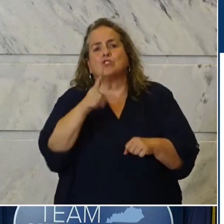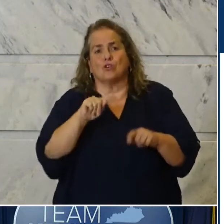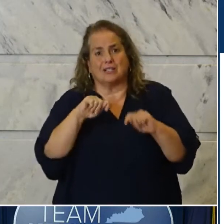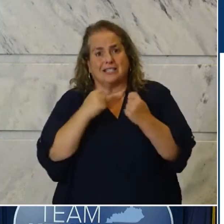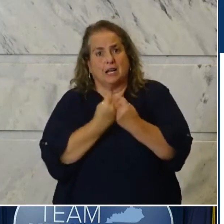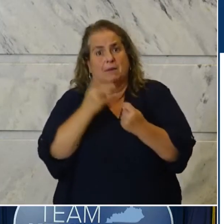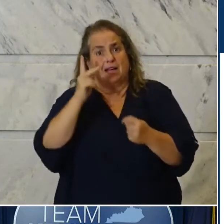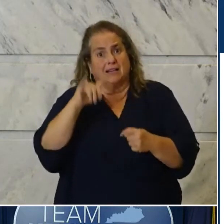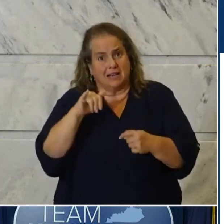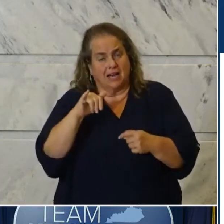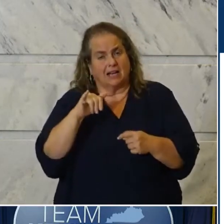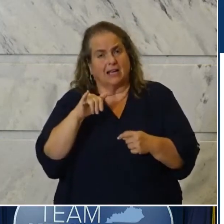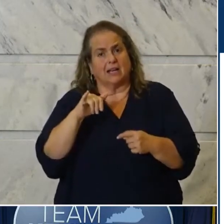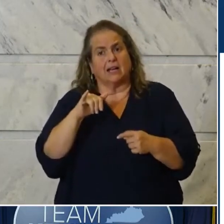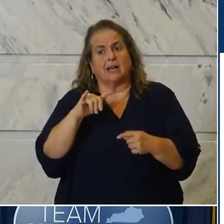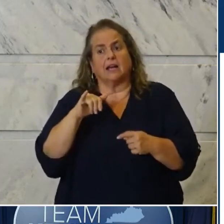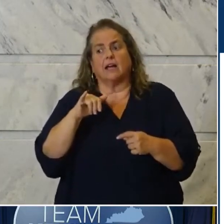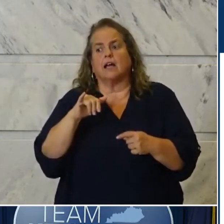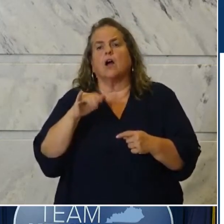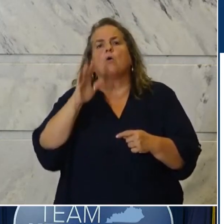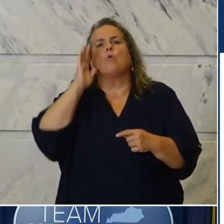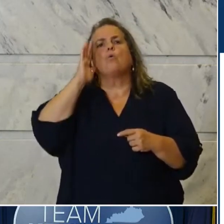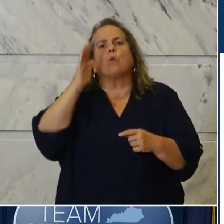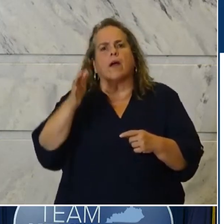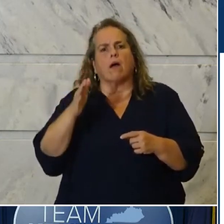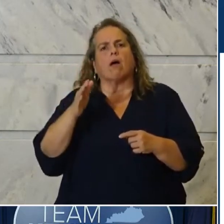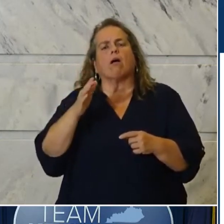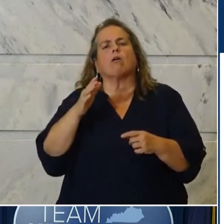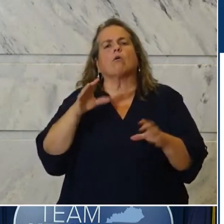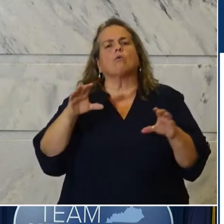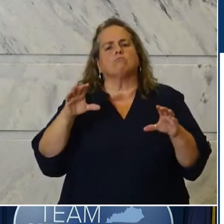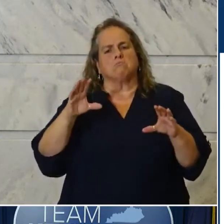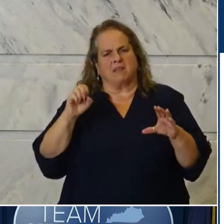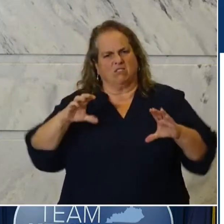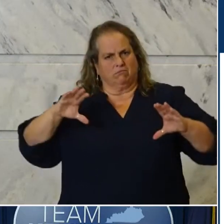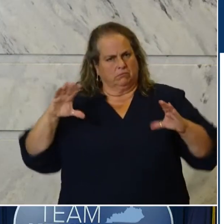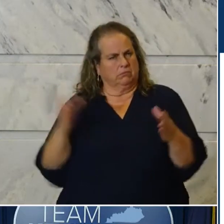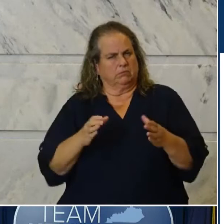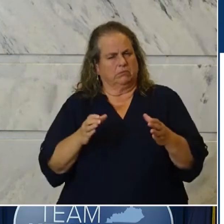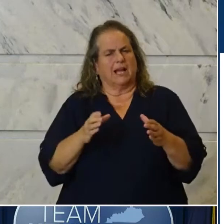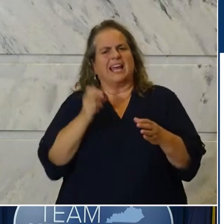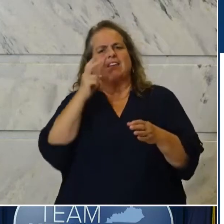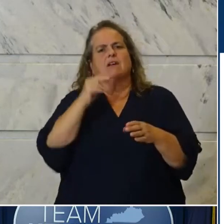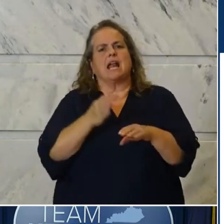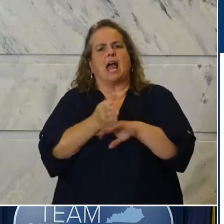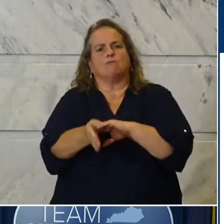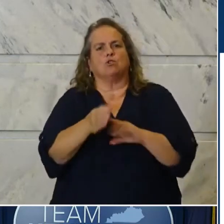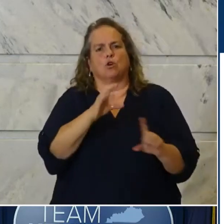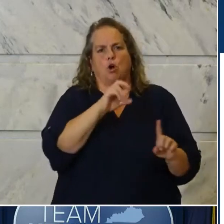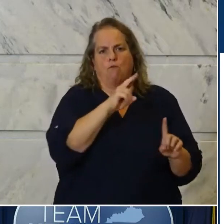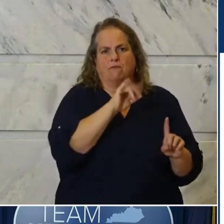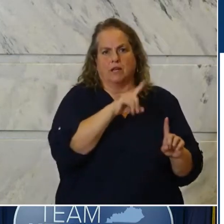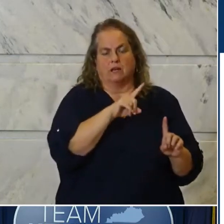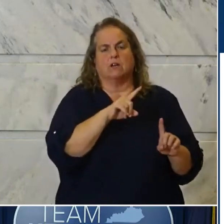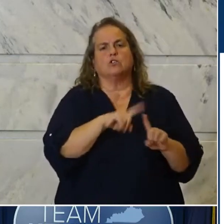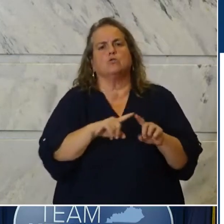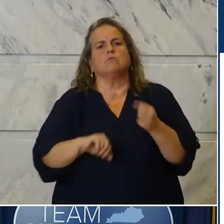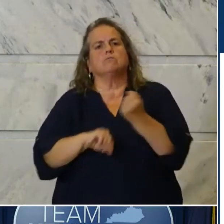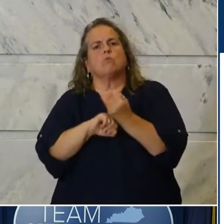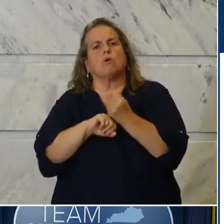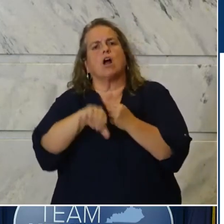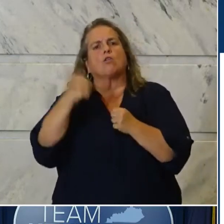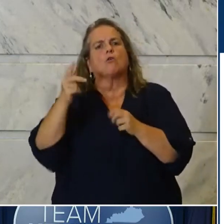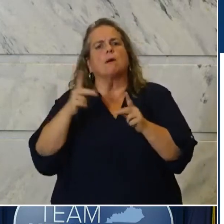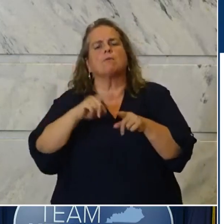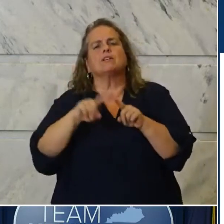extends beyond this crisis to others that we've been dealing with and that we are right now. Awareness can be the key